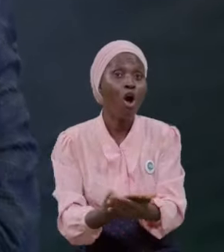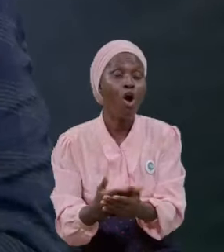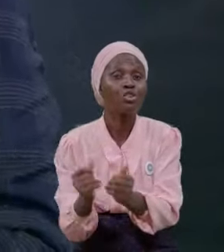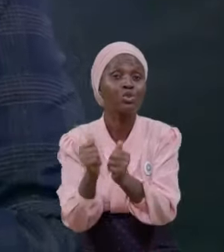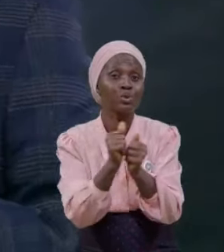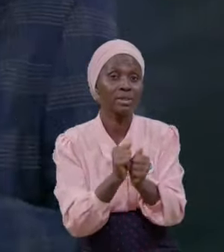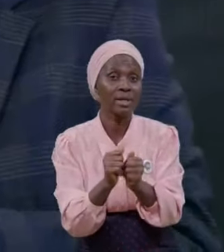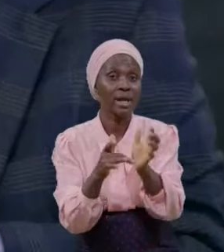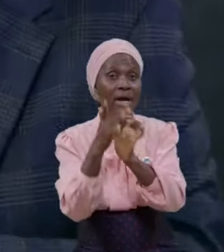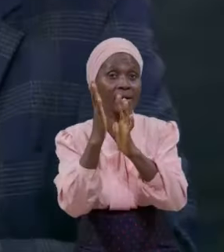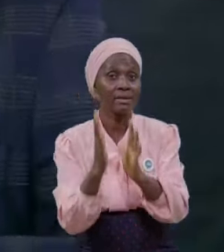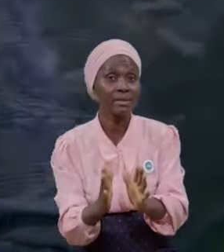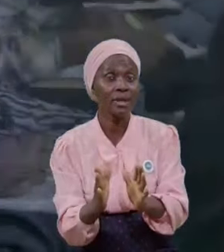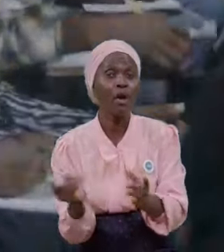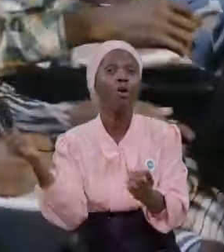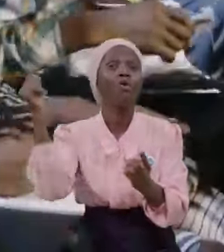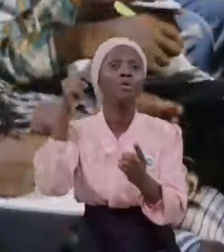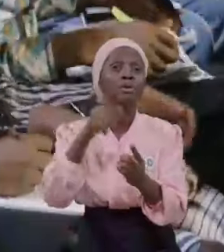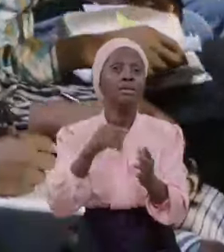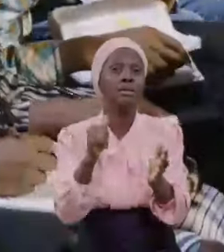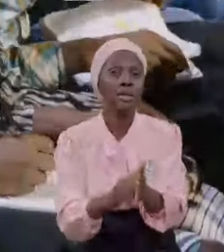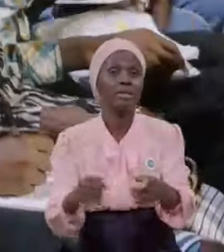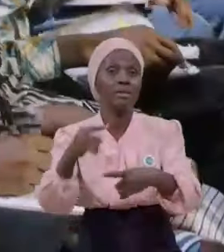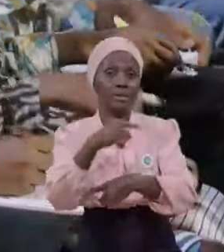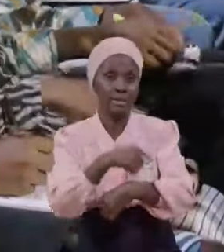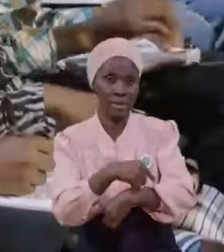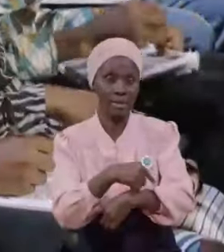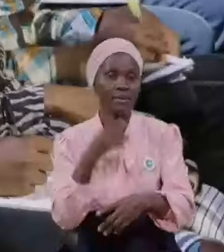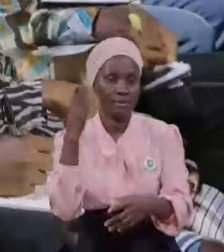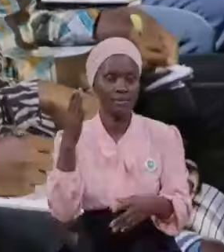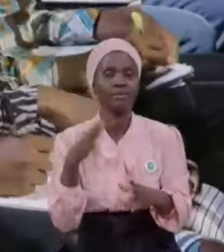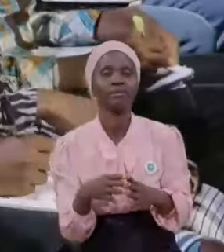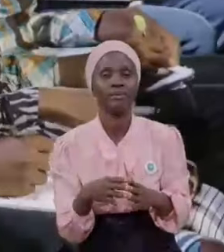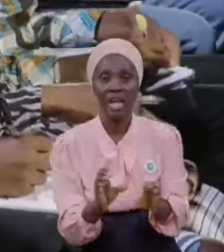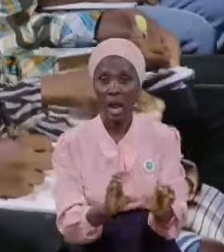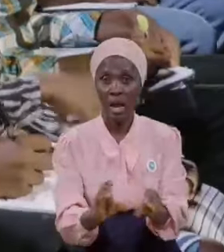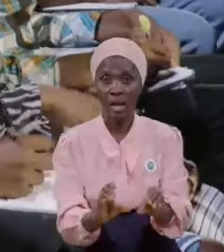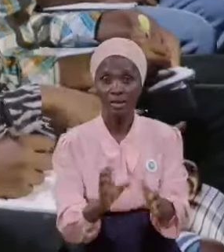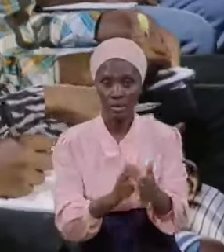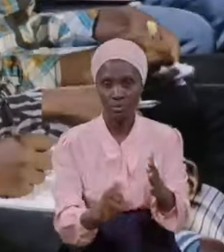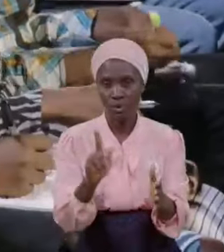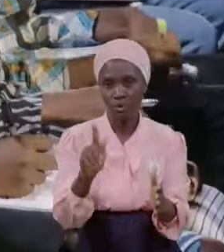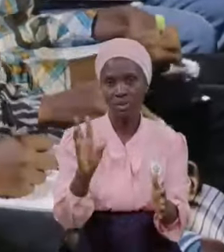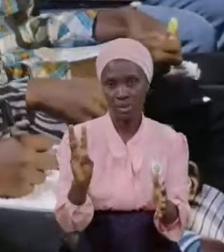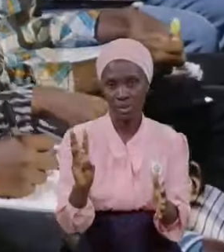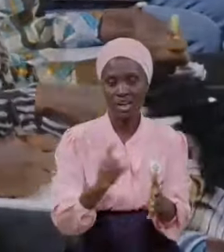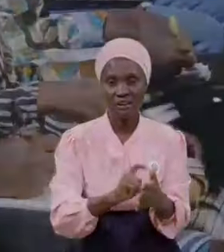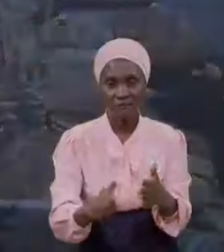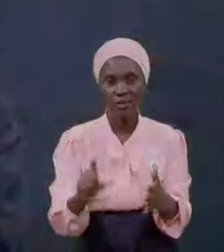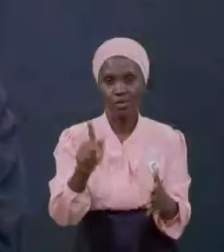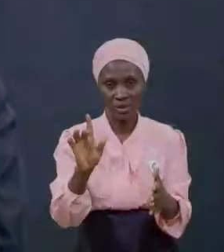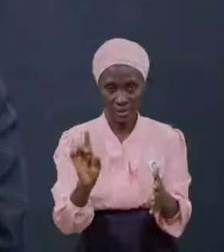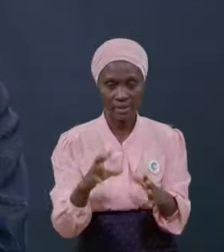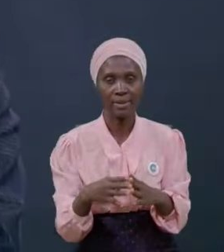day. Acts chapter 26, we're reading from verse 28. Then Agrippa said